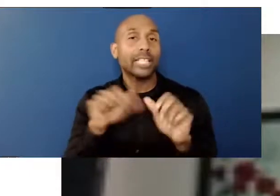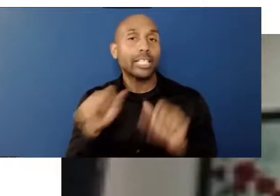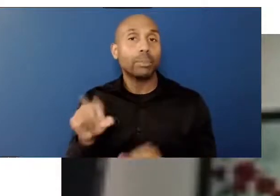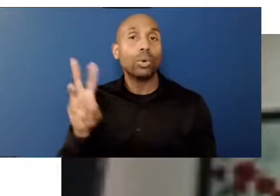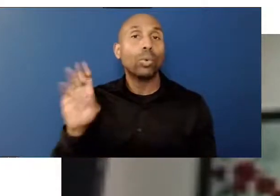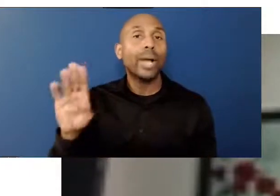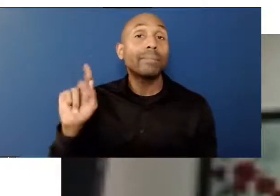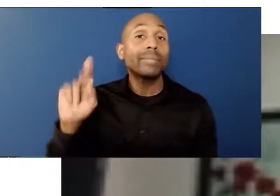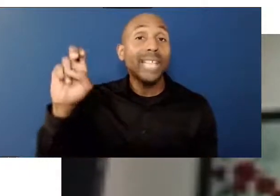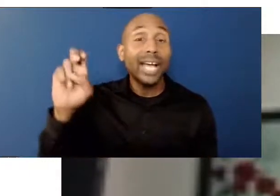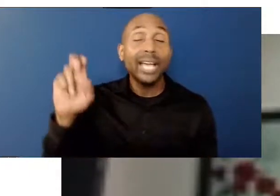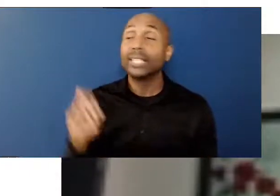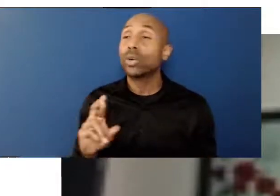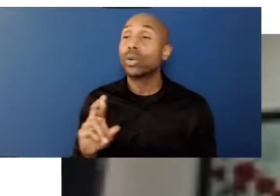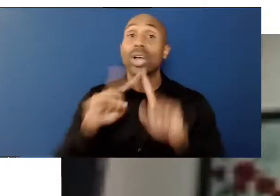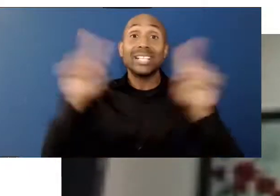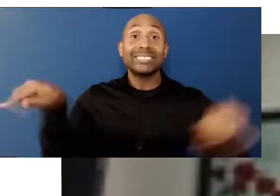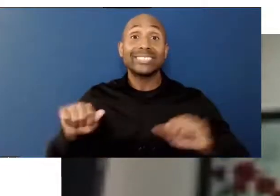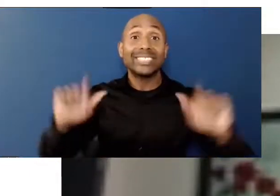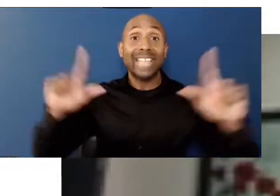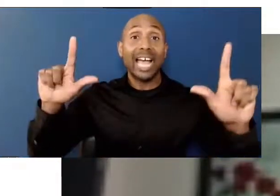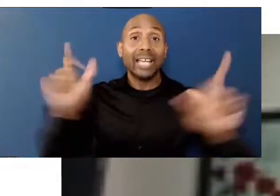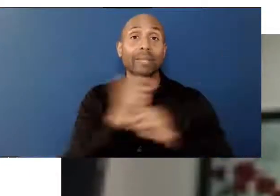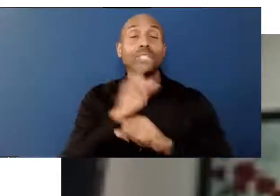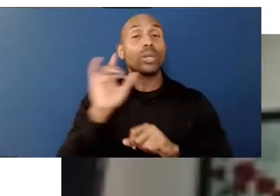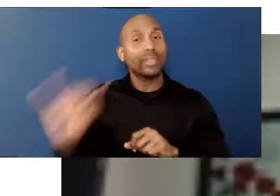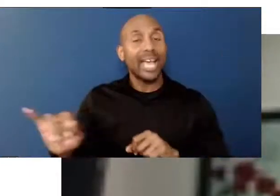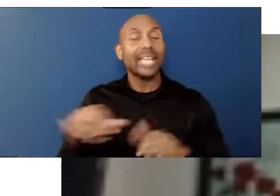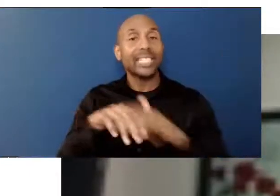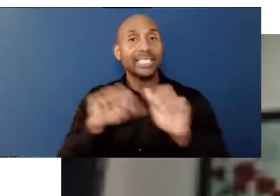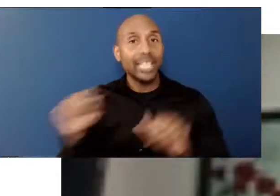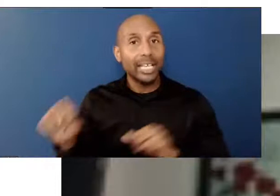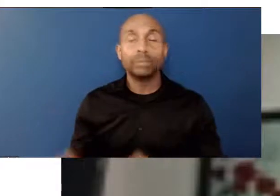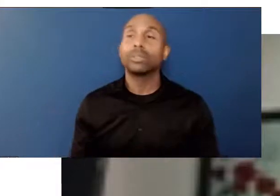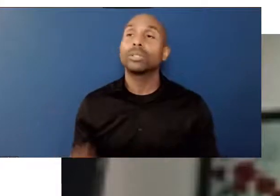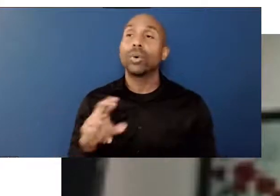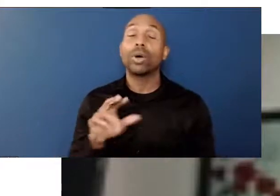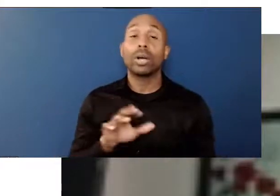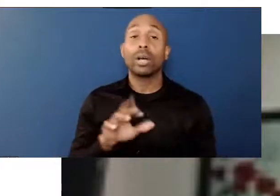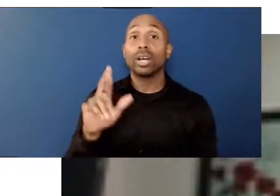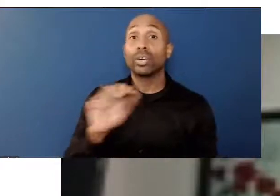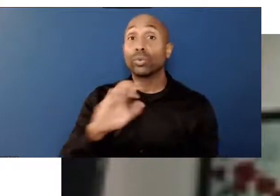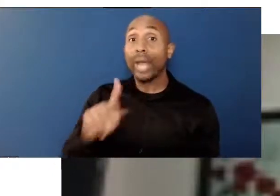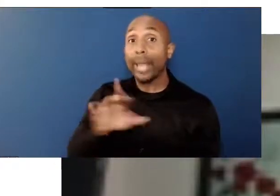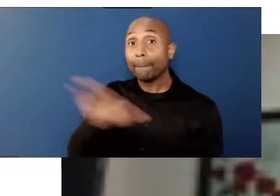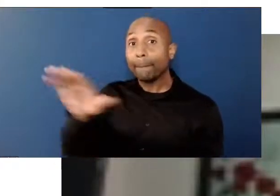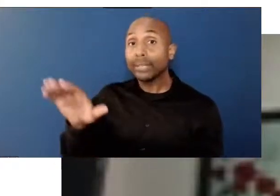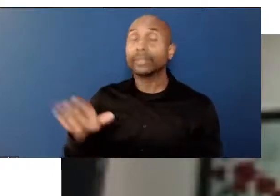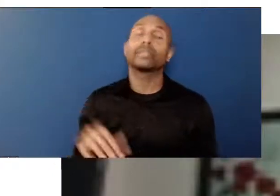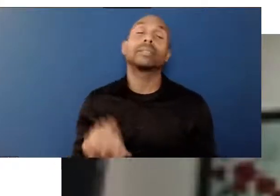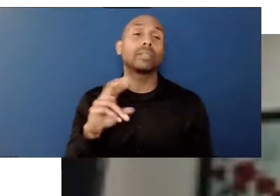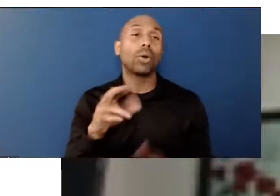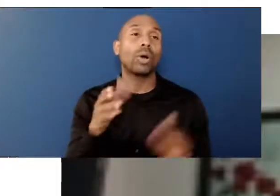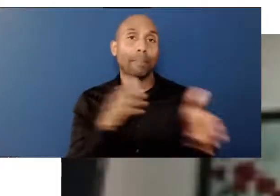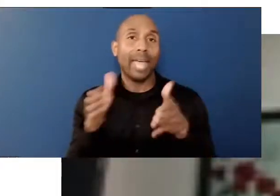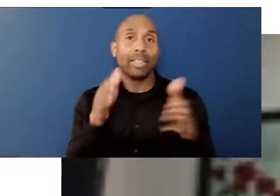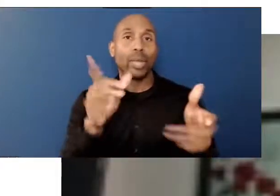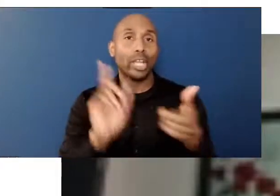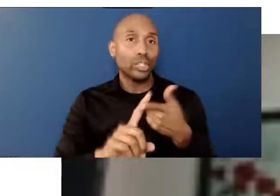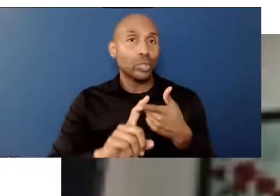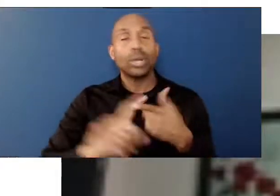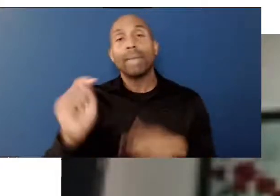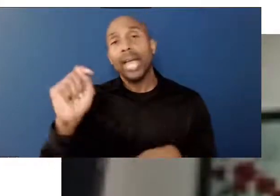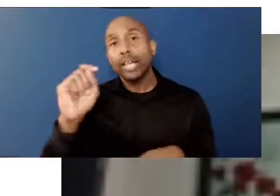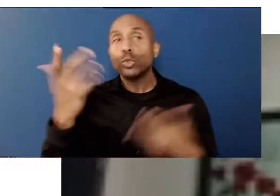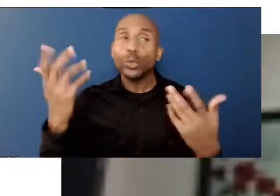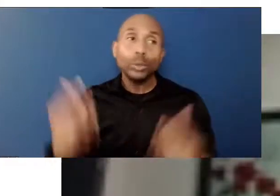it's signage, it could be the ramp and the pathway and the accessible bathroom that is needed. But again, there's some